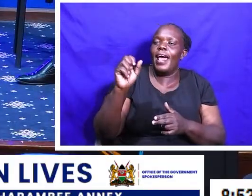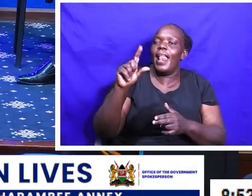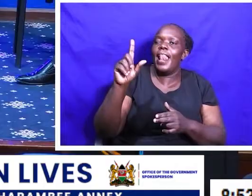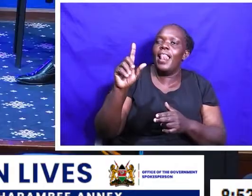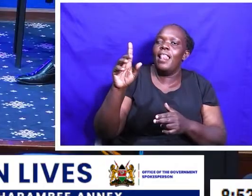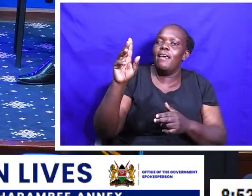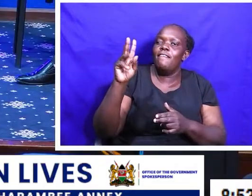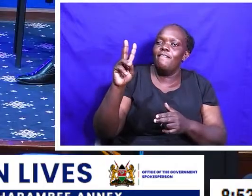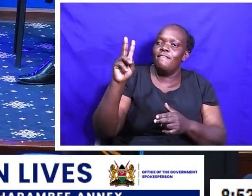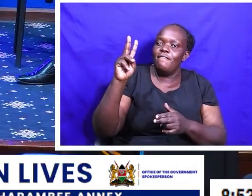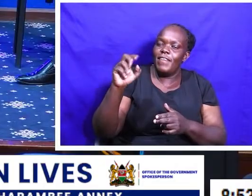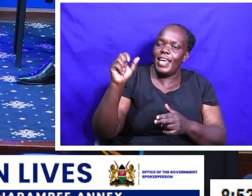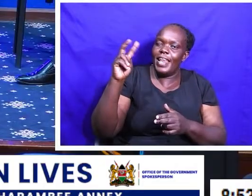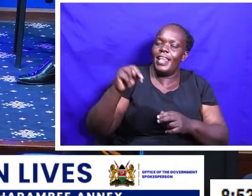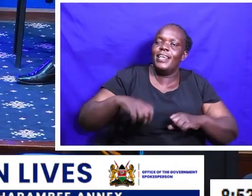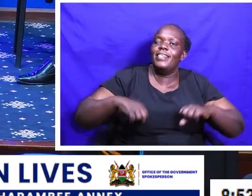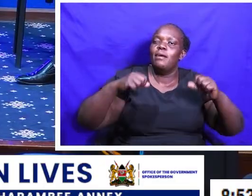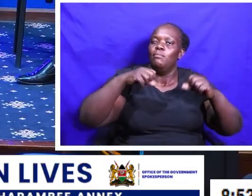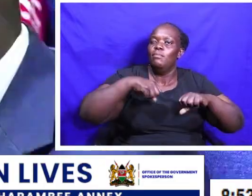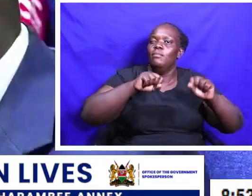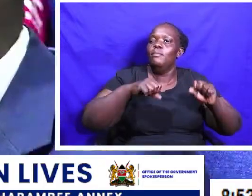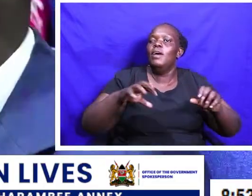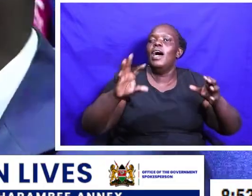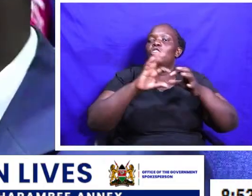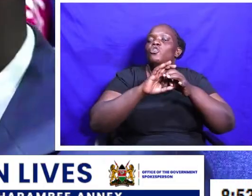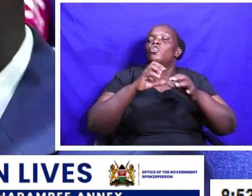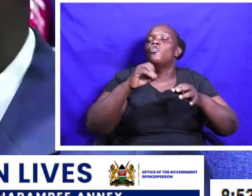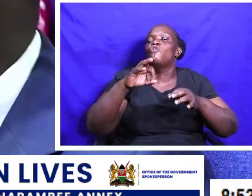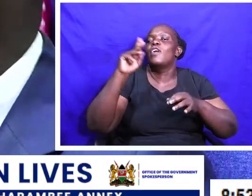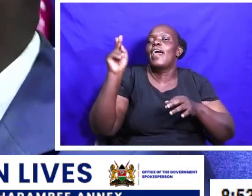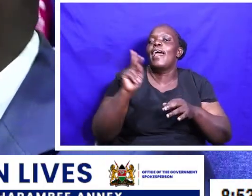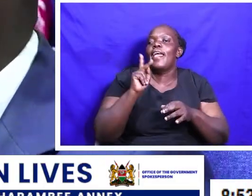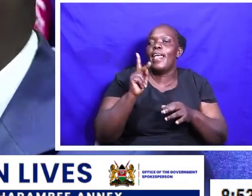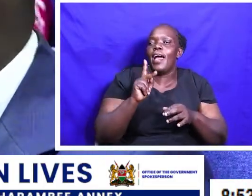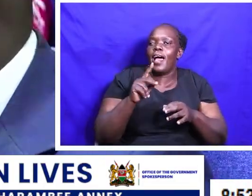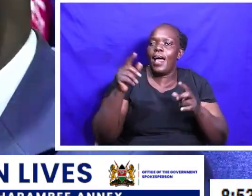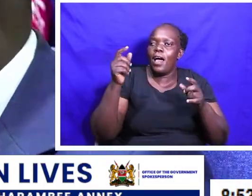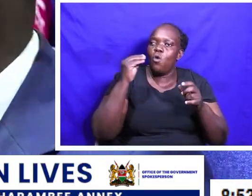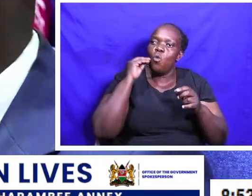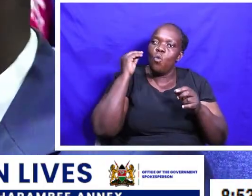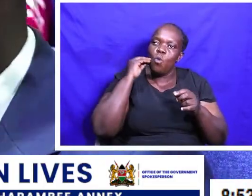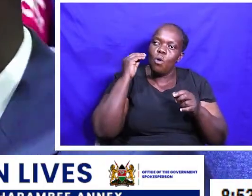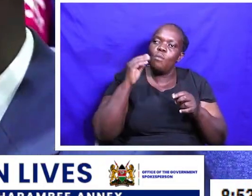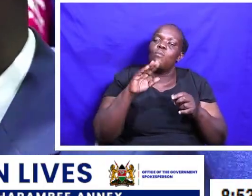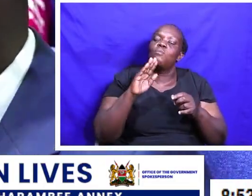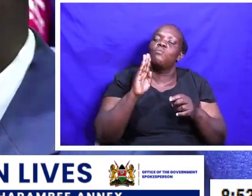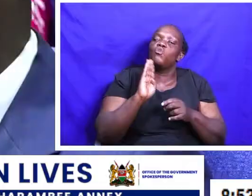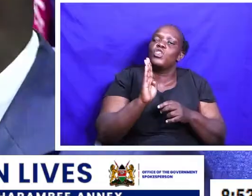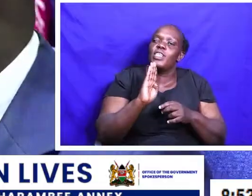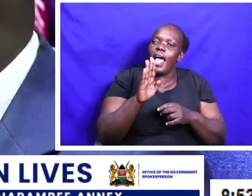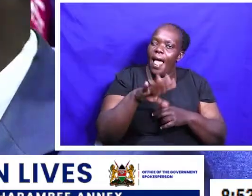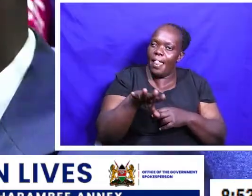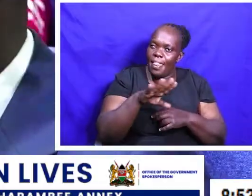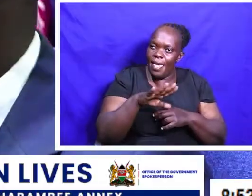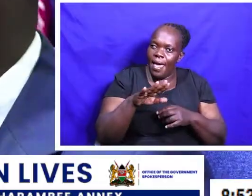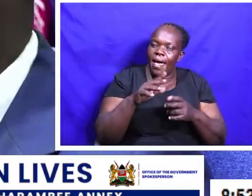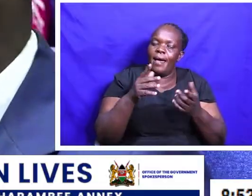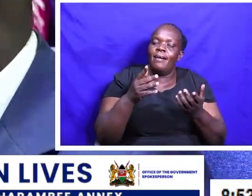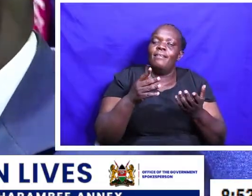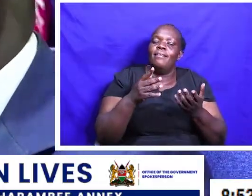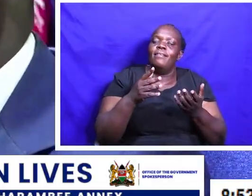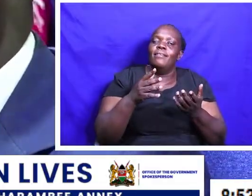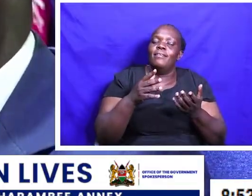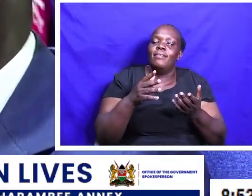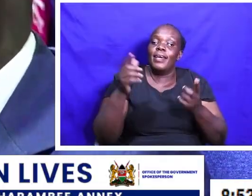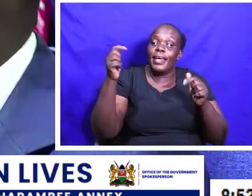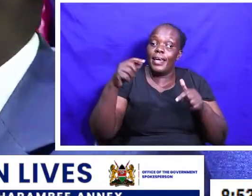Kevin Mubadi. I'm the National Executive Chairman of Boda Boda Safety Association of Kenya. I come from Busia Border. That is where I was brought up by my